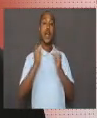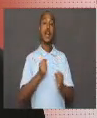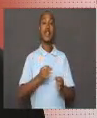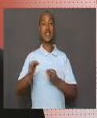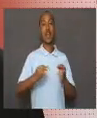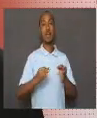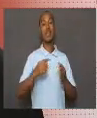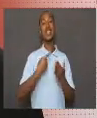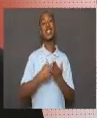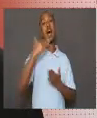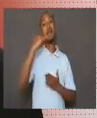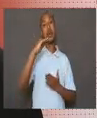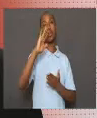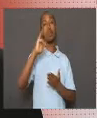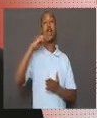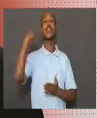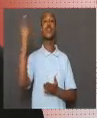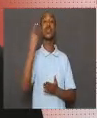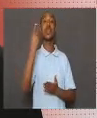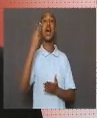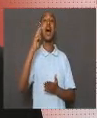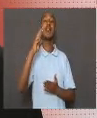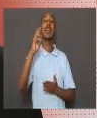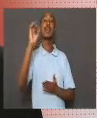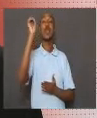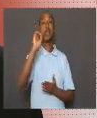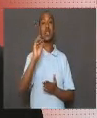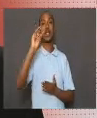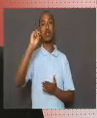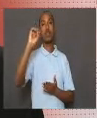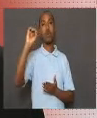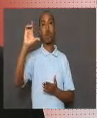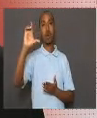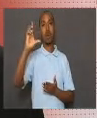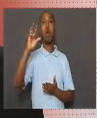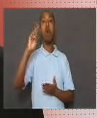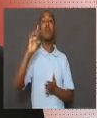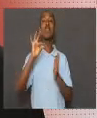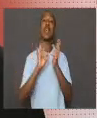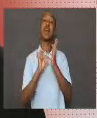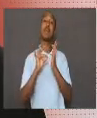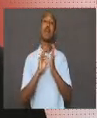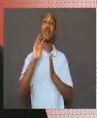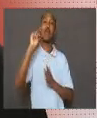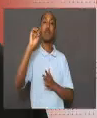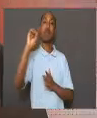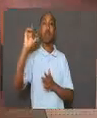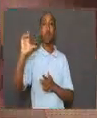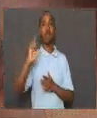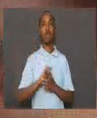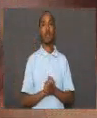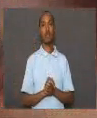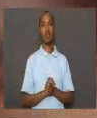this amount by using either the percentage of moles or the number of moles.